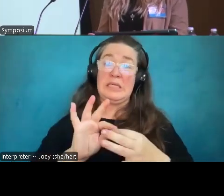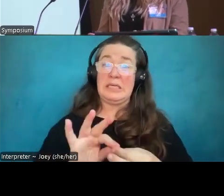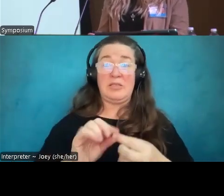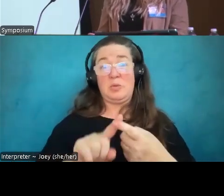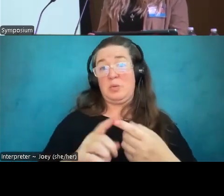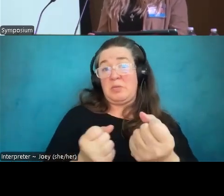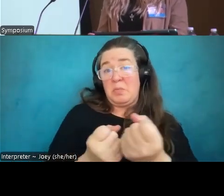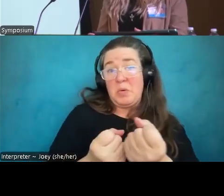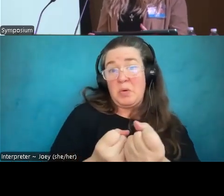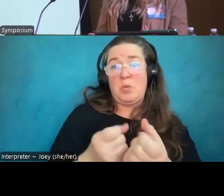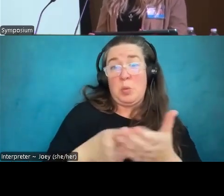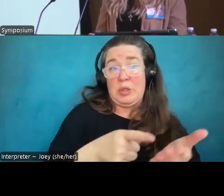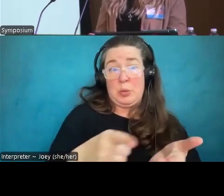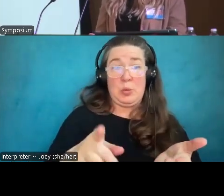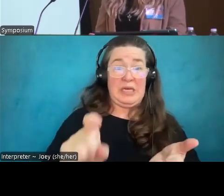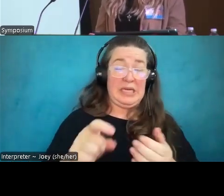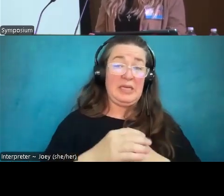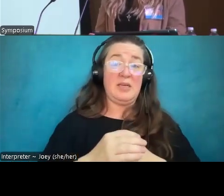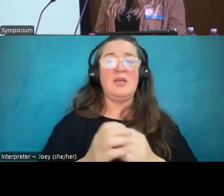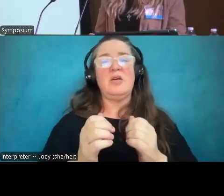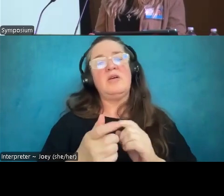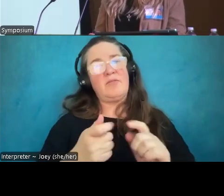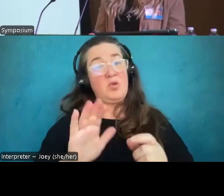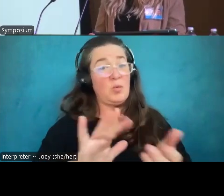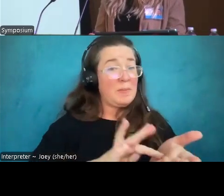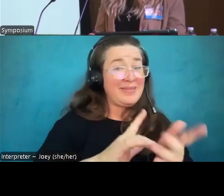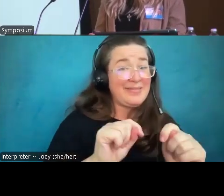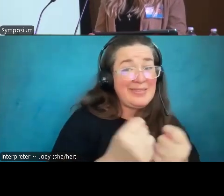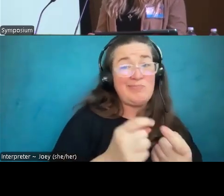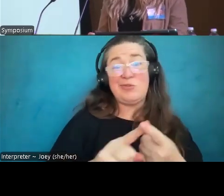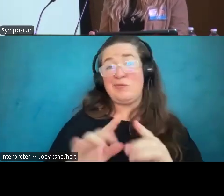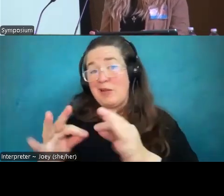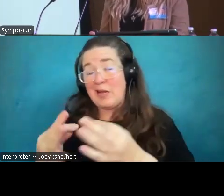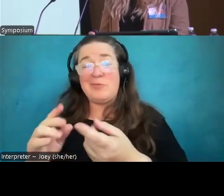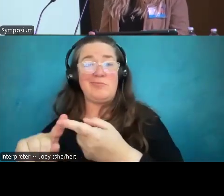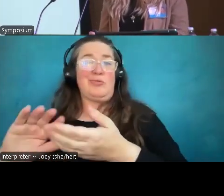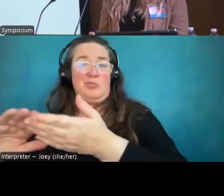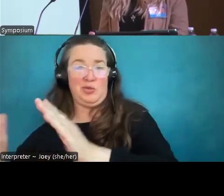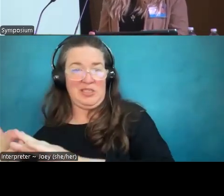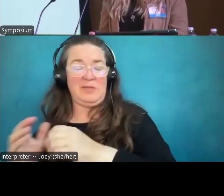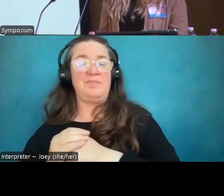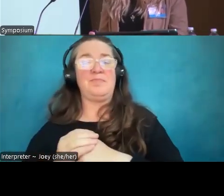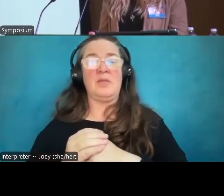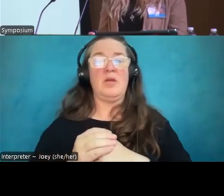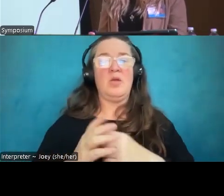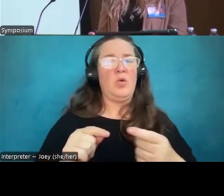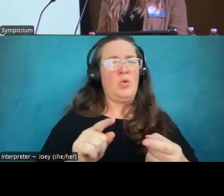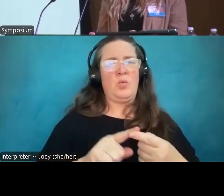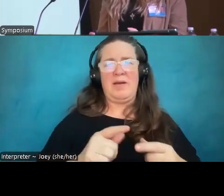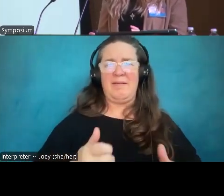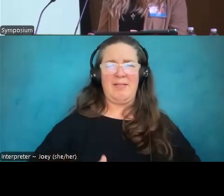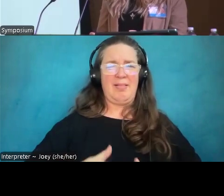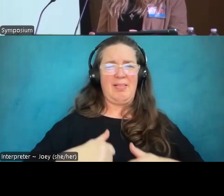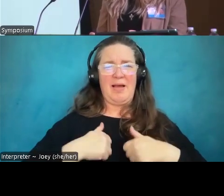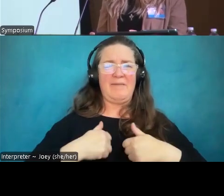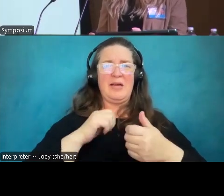Though it's when our lives are centered around or guided by the problem that can lead to more distress.